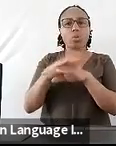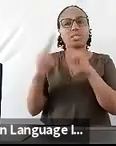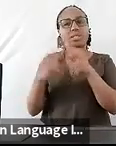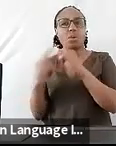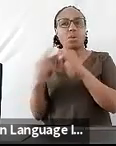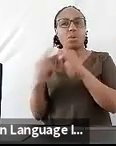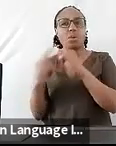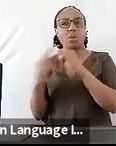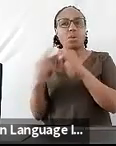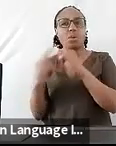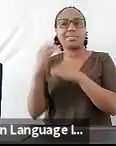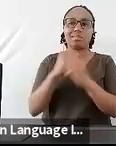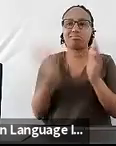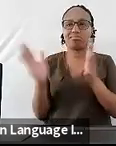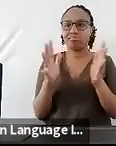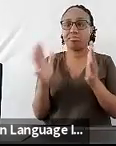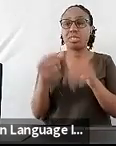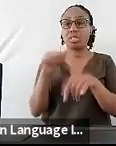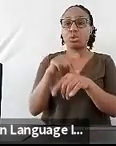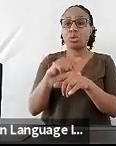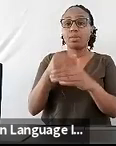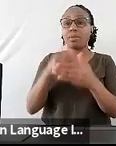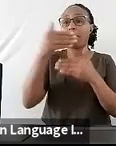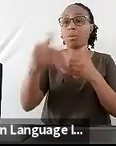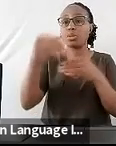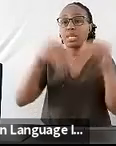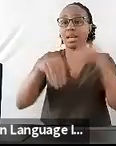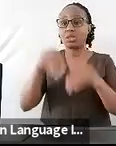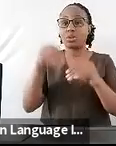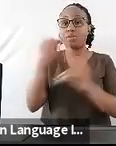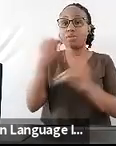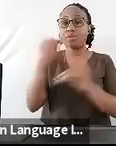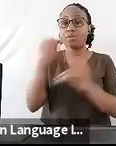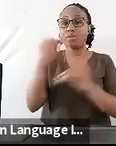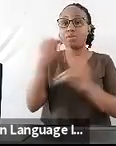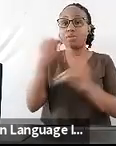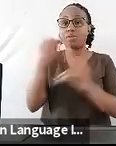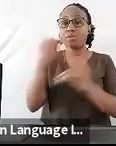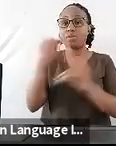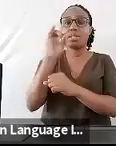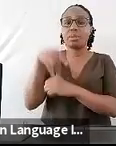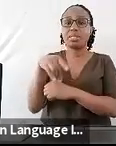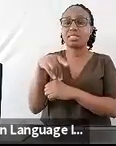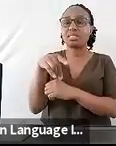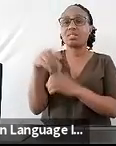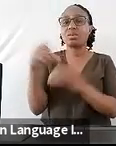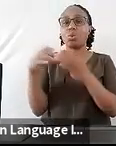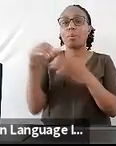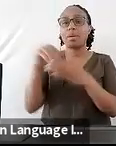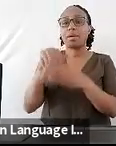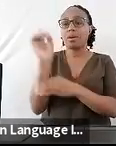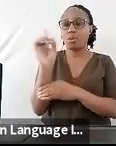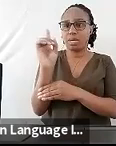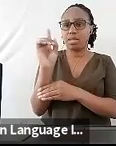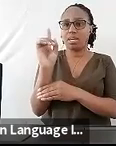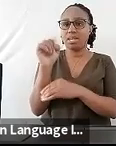Kenya, working with IDPs in 2007, working with IDPs in Nairobi, went to university for